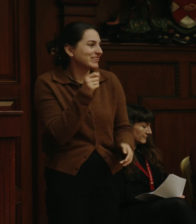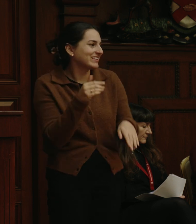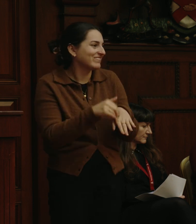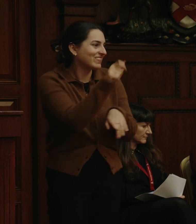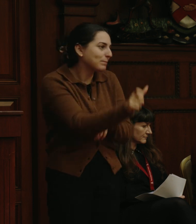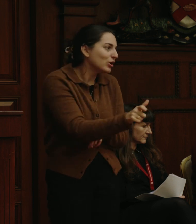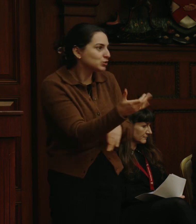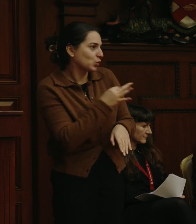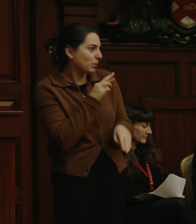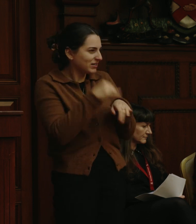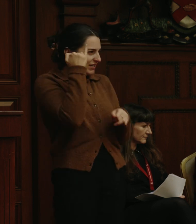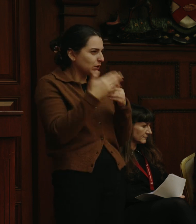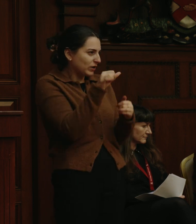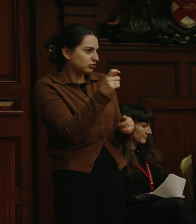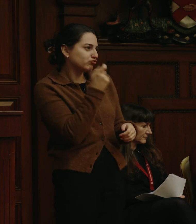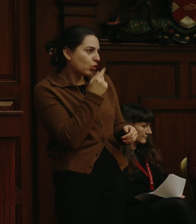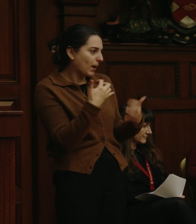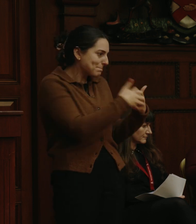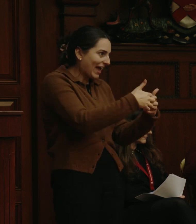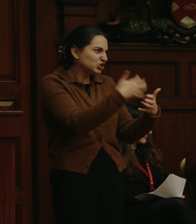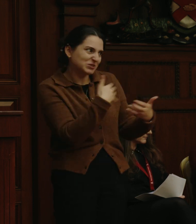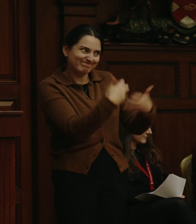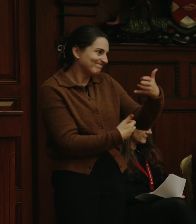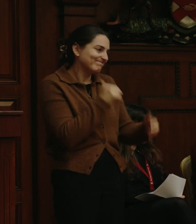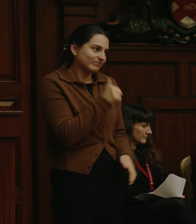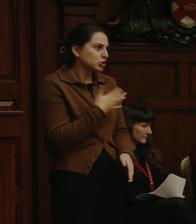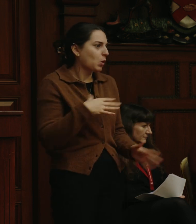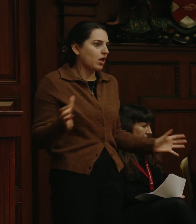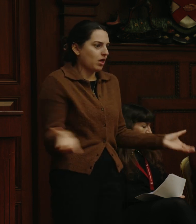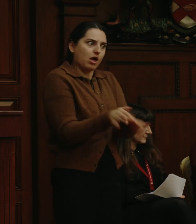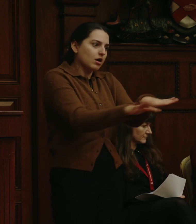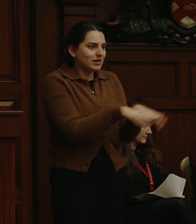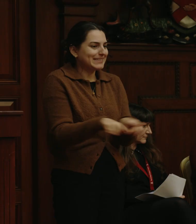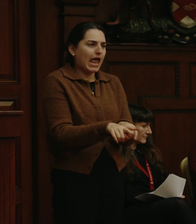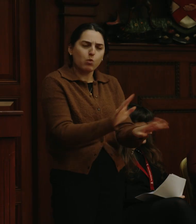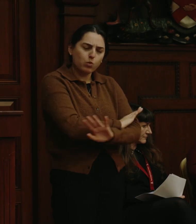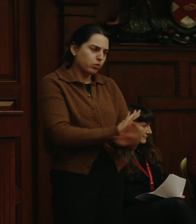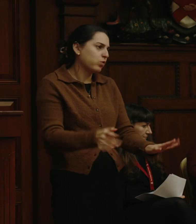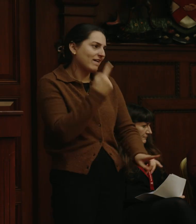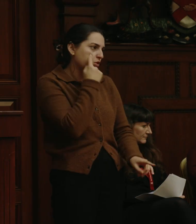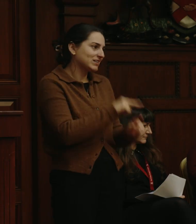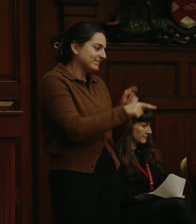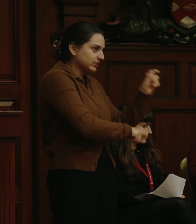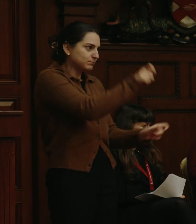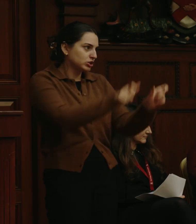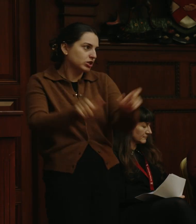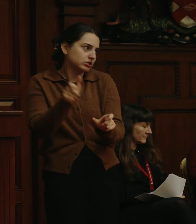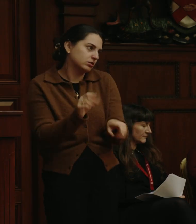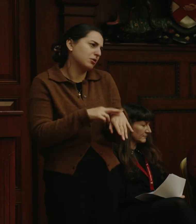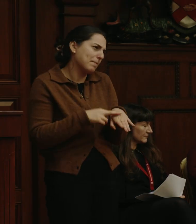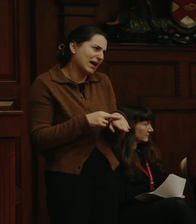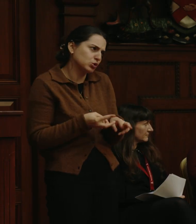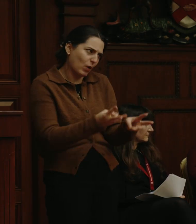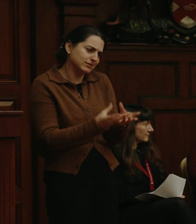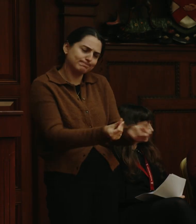and then we'll have a better idea of what drug might be for what patient. So instead of lumping everyone in together, it will be looking at the discrete differences, and I think that's a much better way of doing